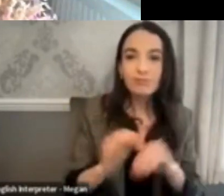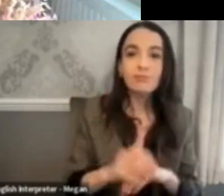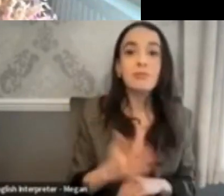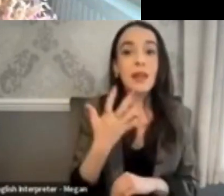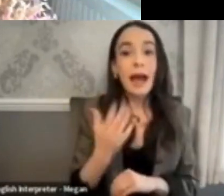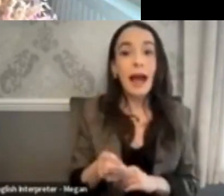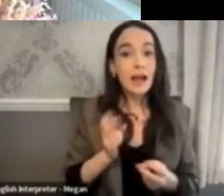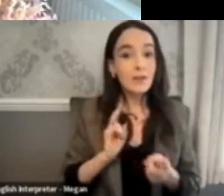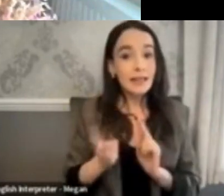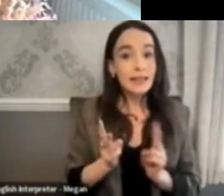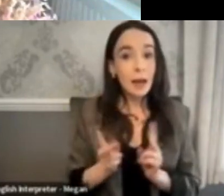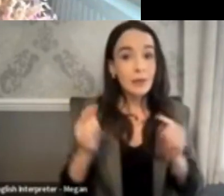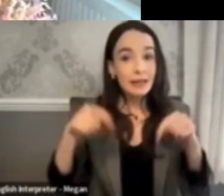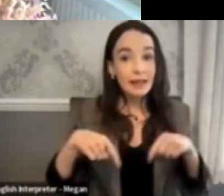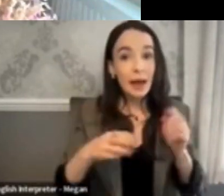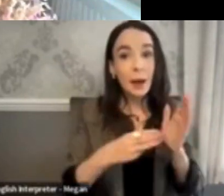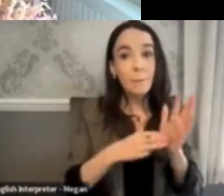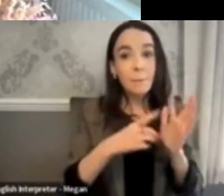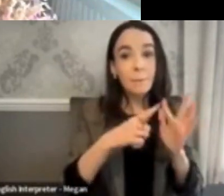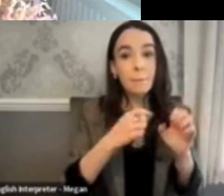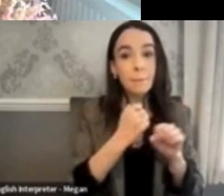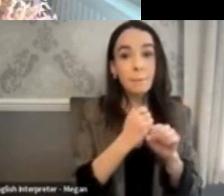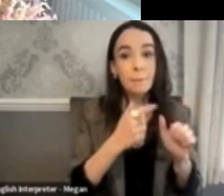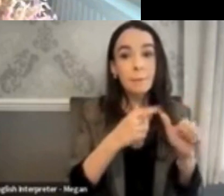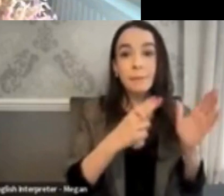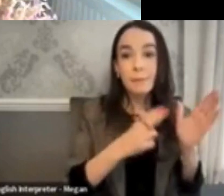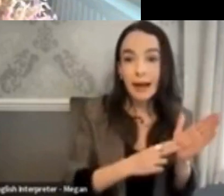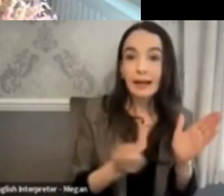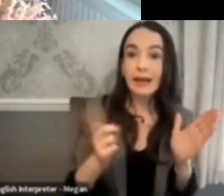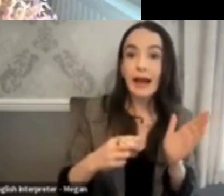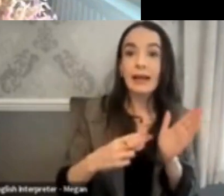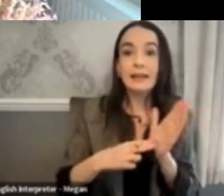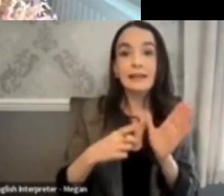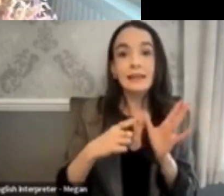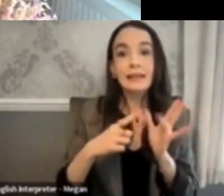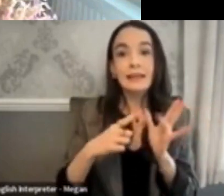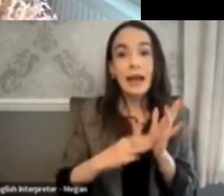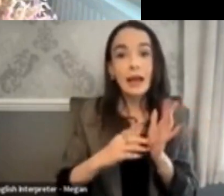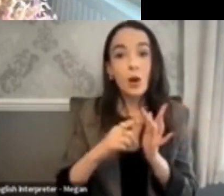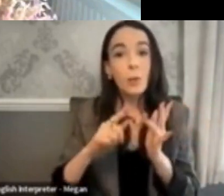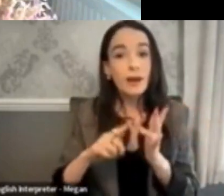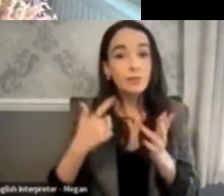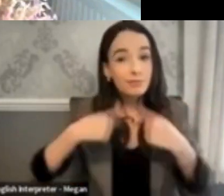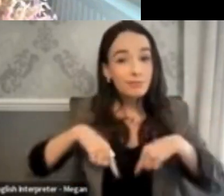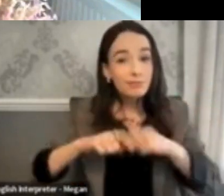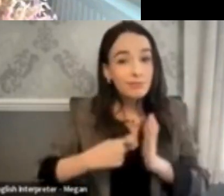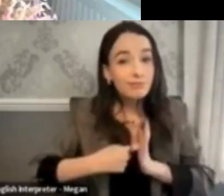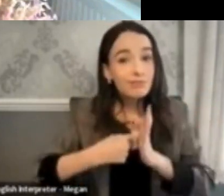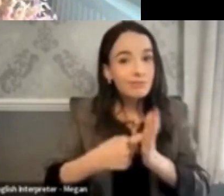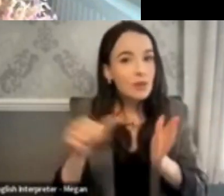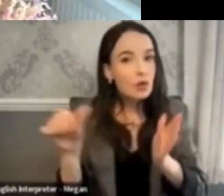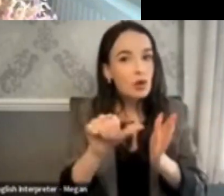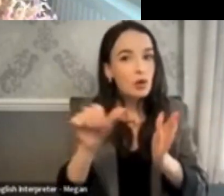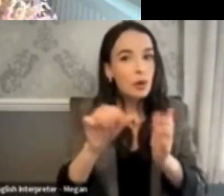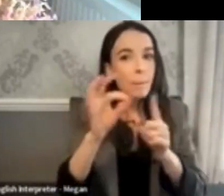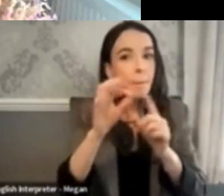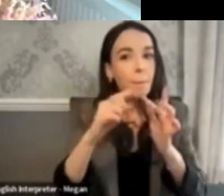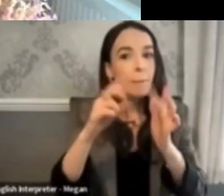Language interpreters, Megan and Naomi. So we do recommend pinning the BSL interpreters to your screen if you need